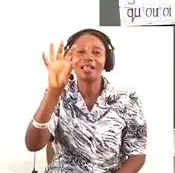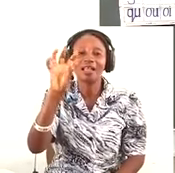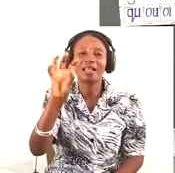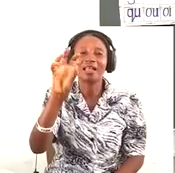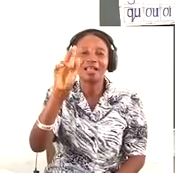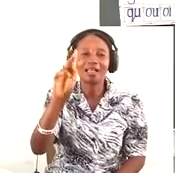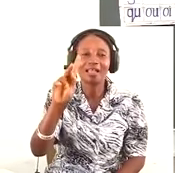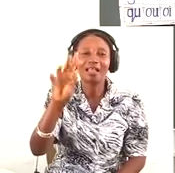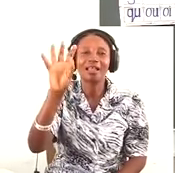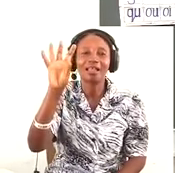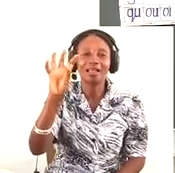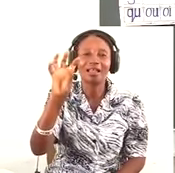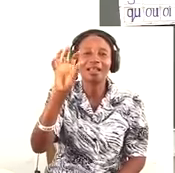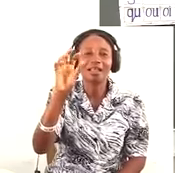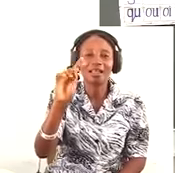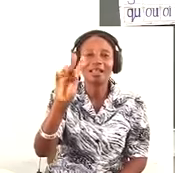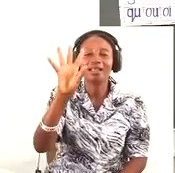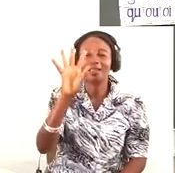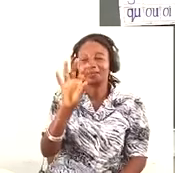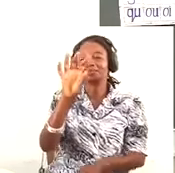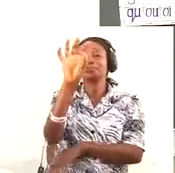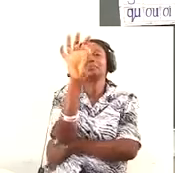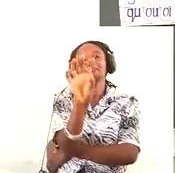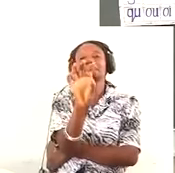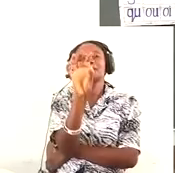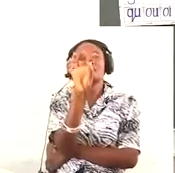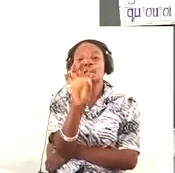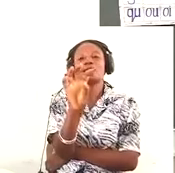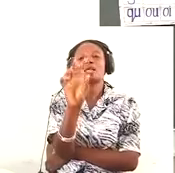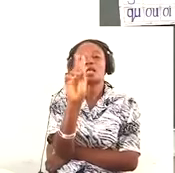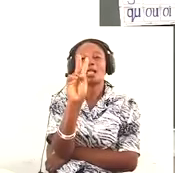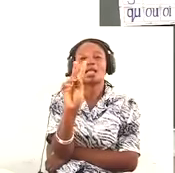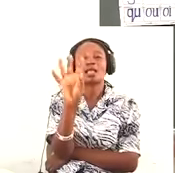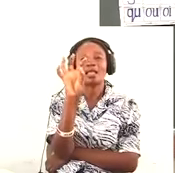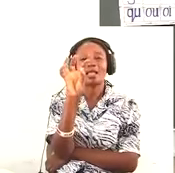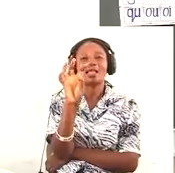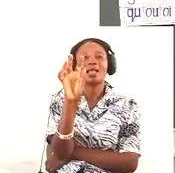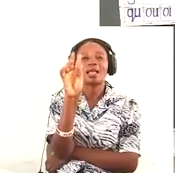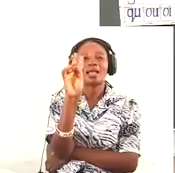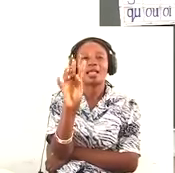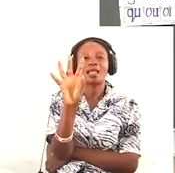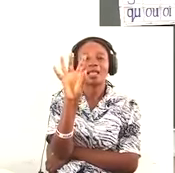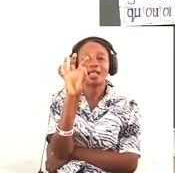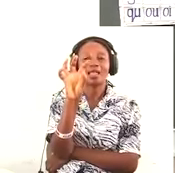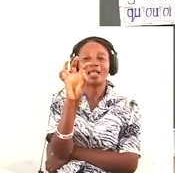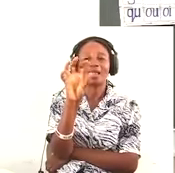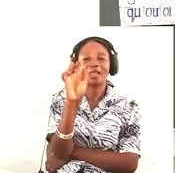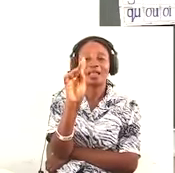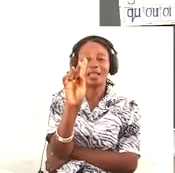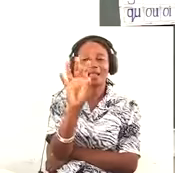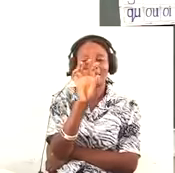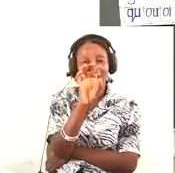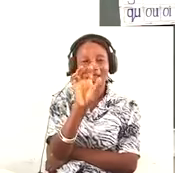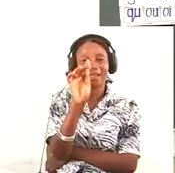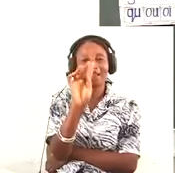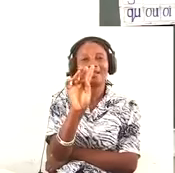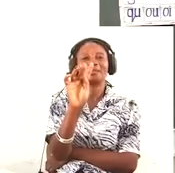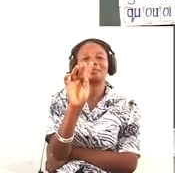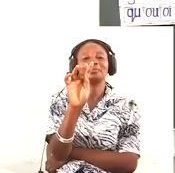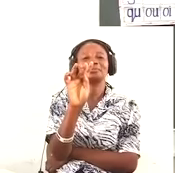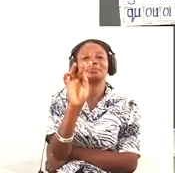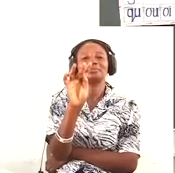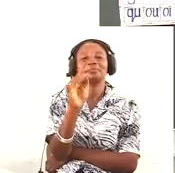Cats are flying in the sky. Flying in the sky. Cats are flying in the sky.